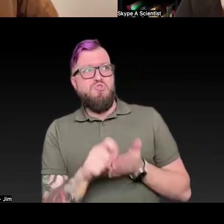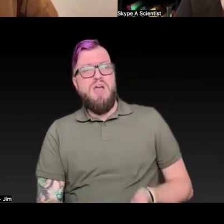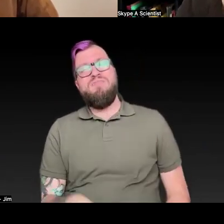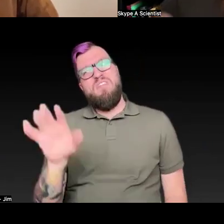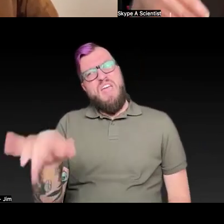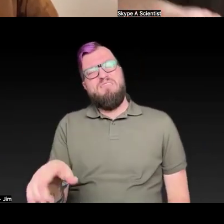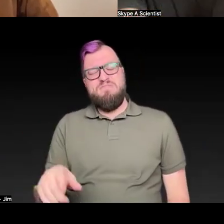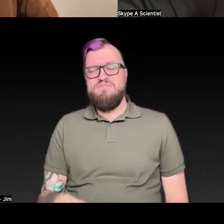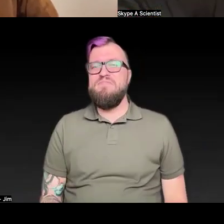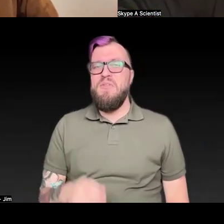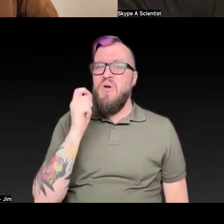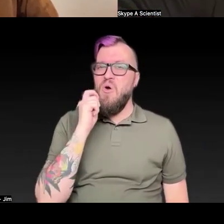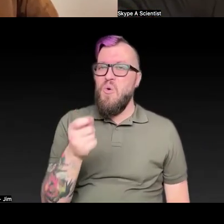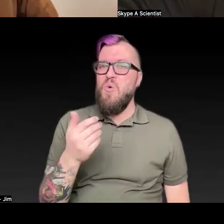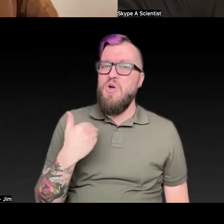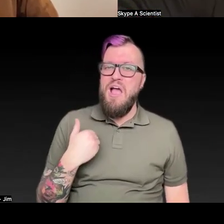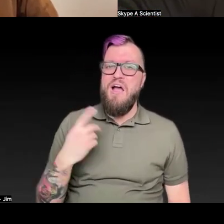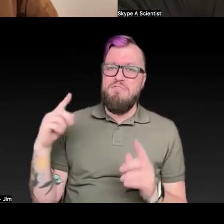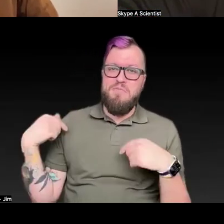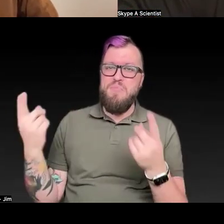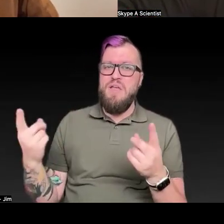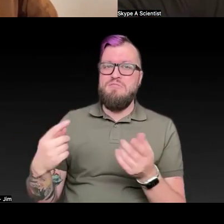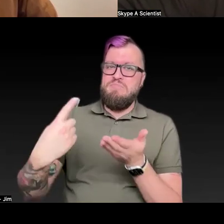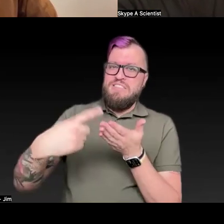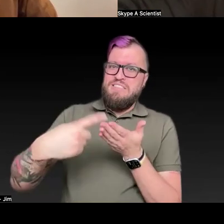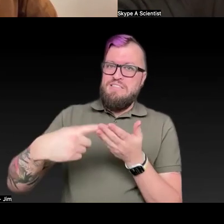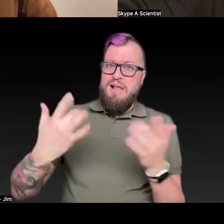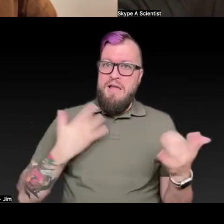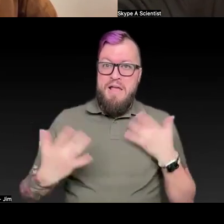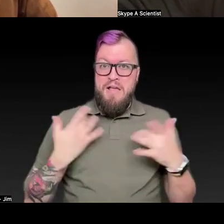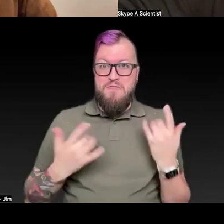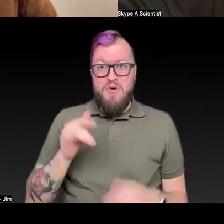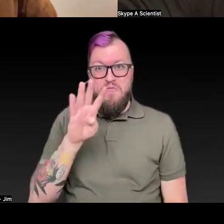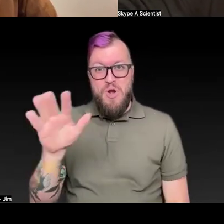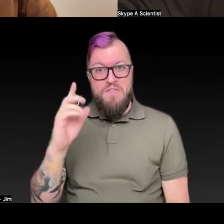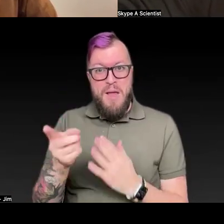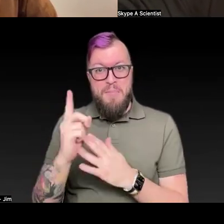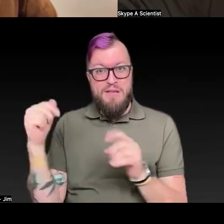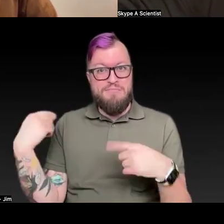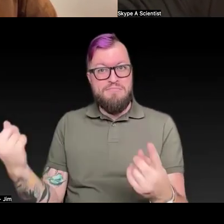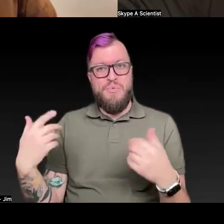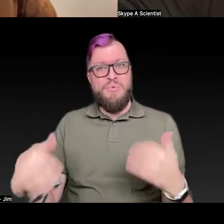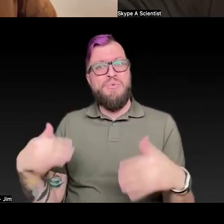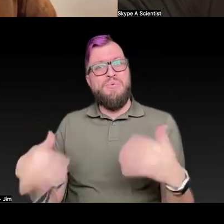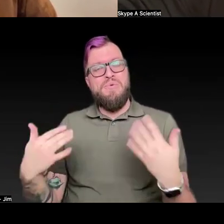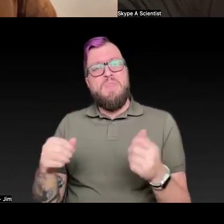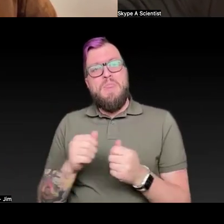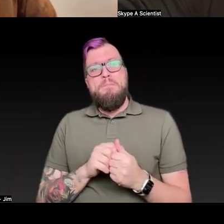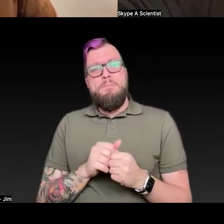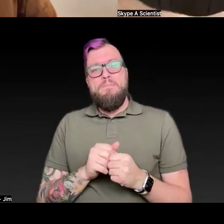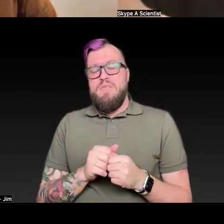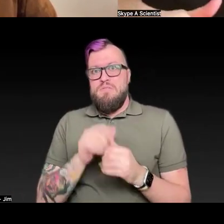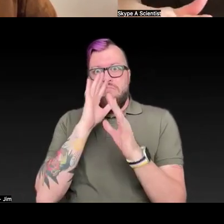that. Cool. Okay. Well, we have been talking excitedly for almost 45 minutes now. Because this has